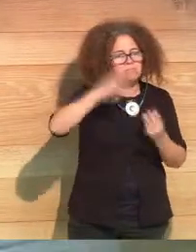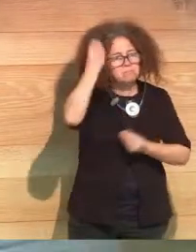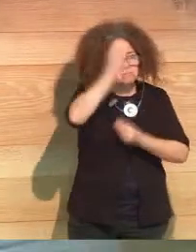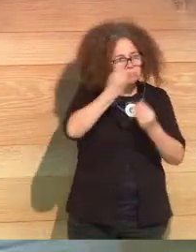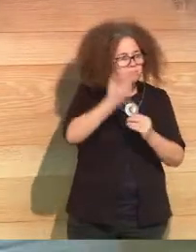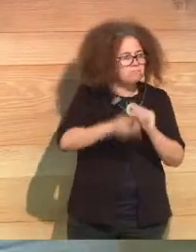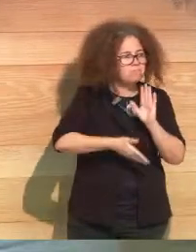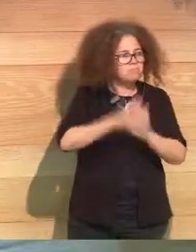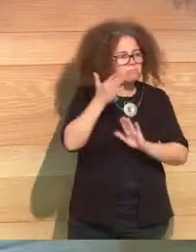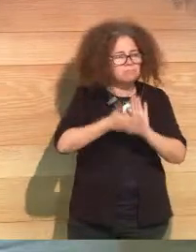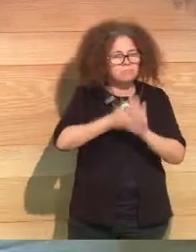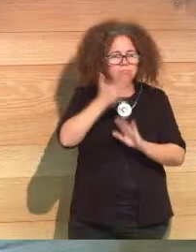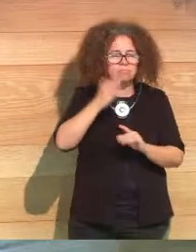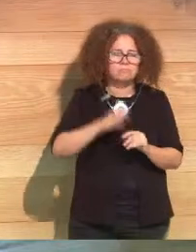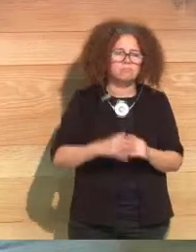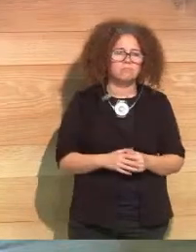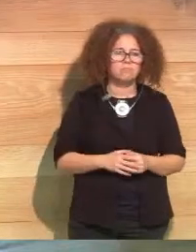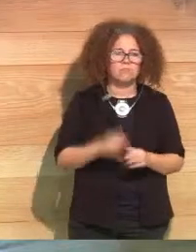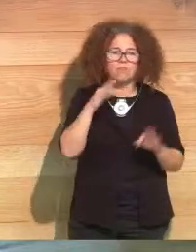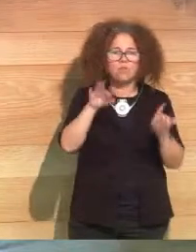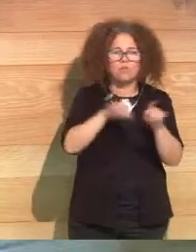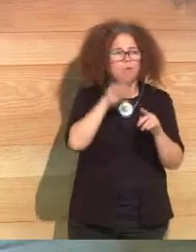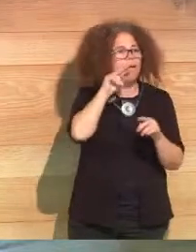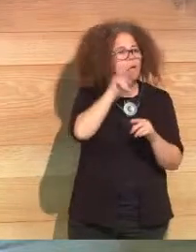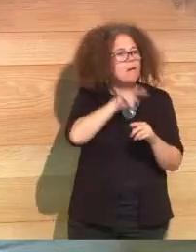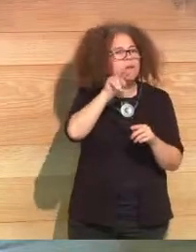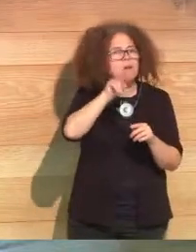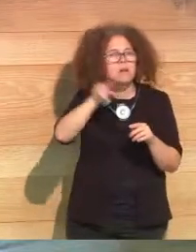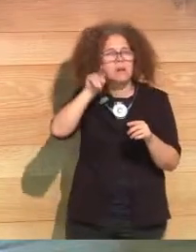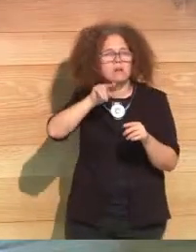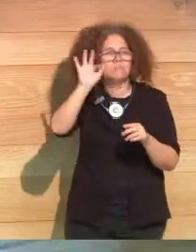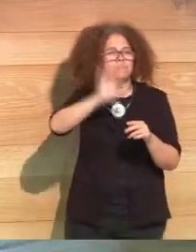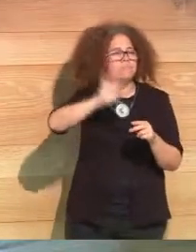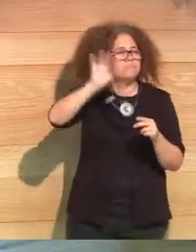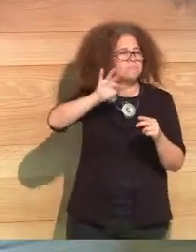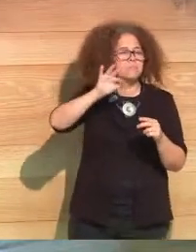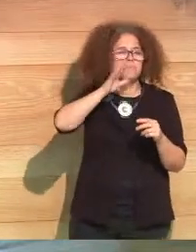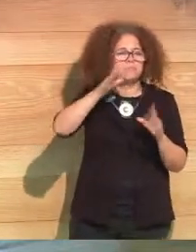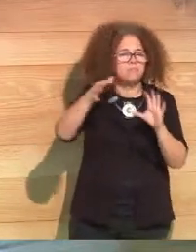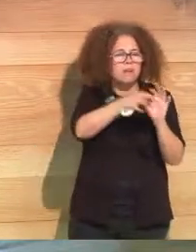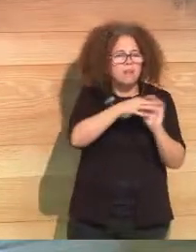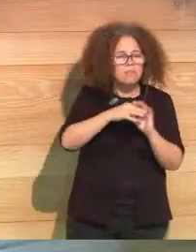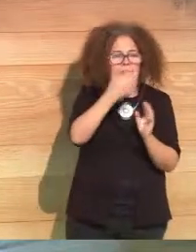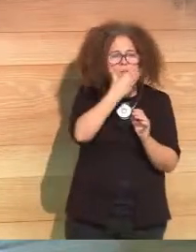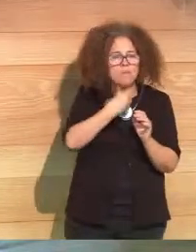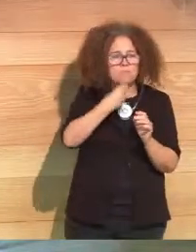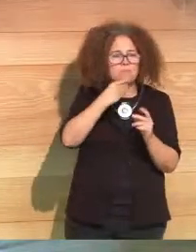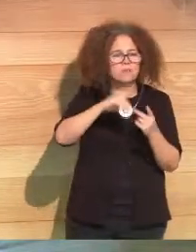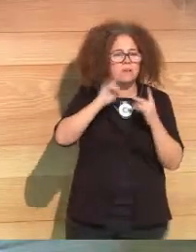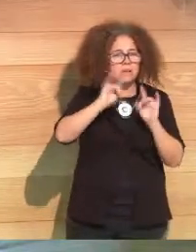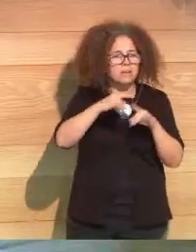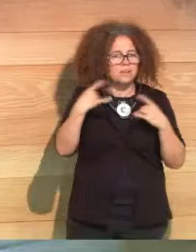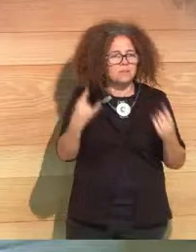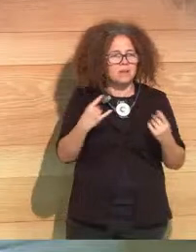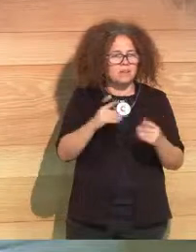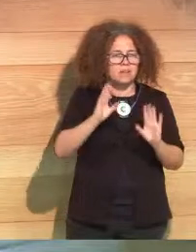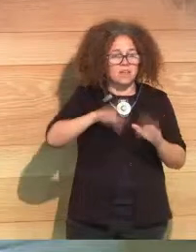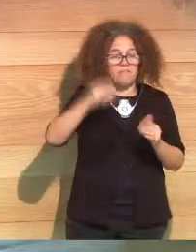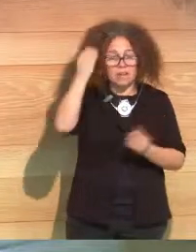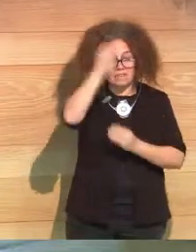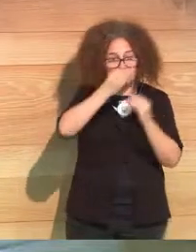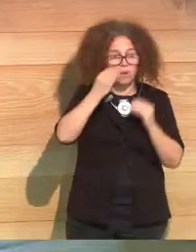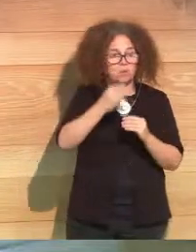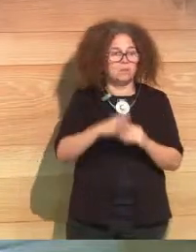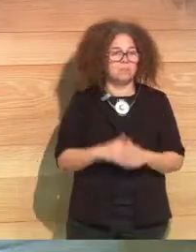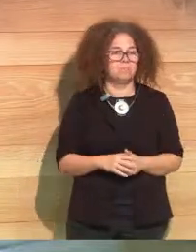contemplative moment, very related to beauty, and you end up questioning things, no? So I think it really